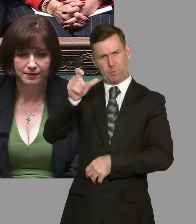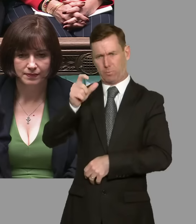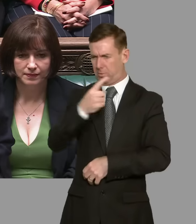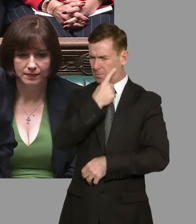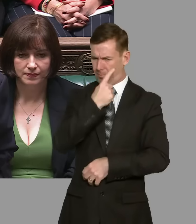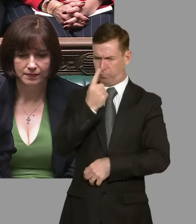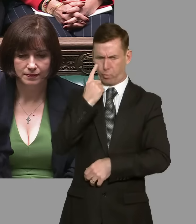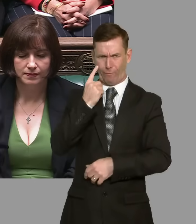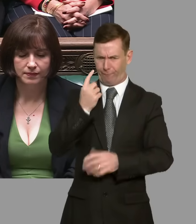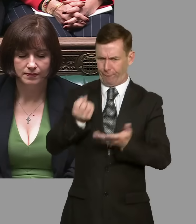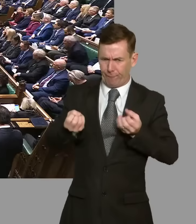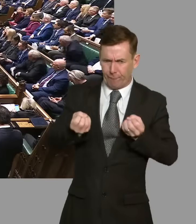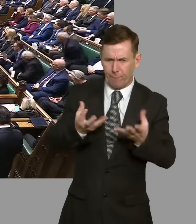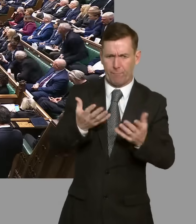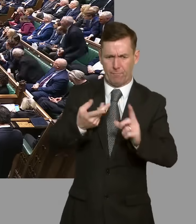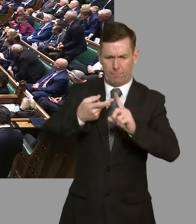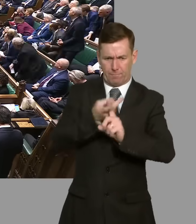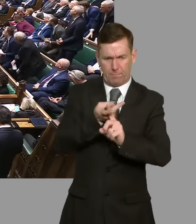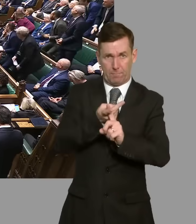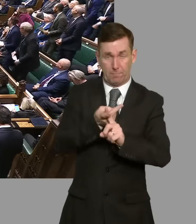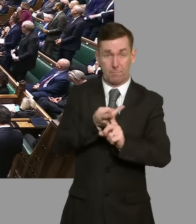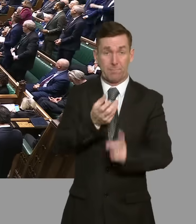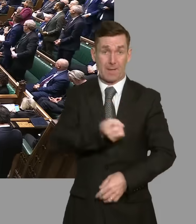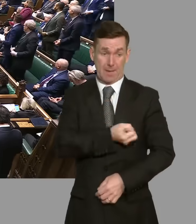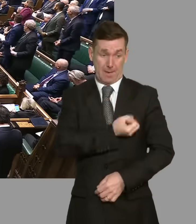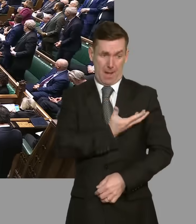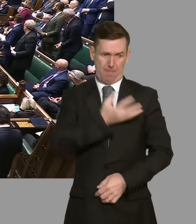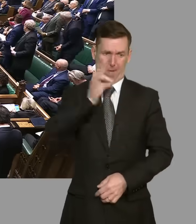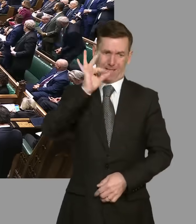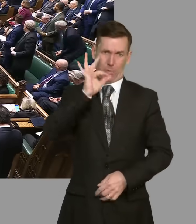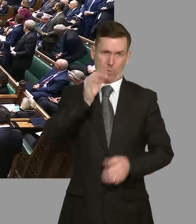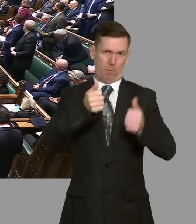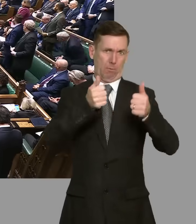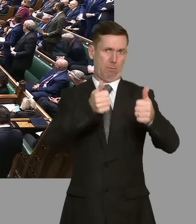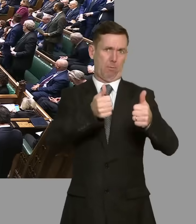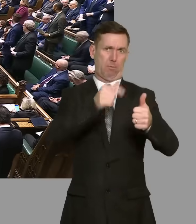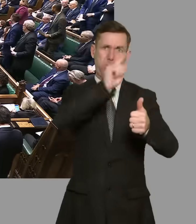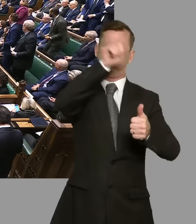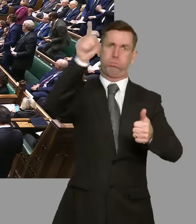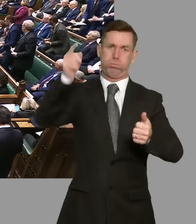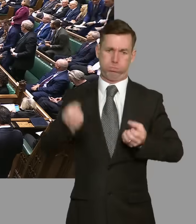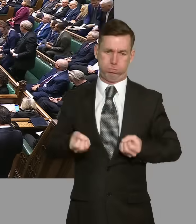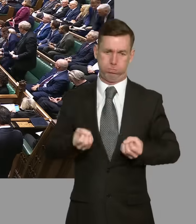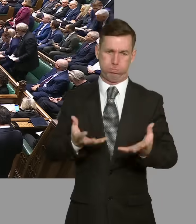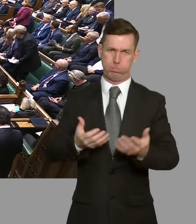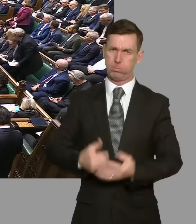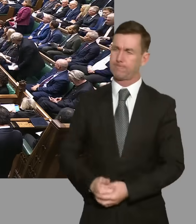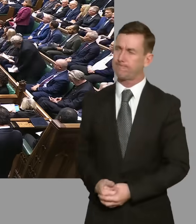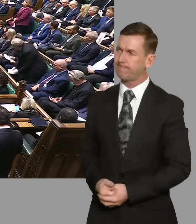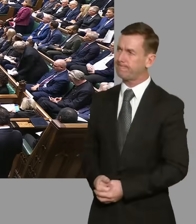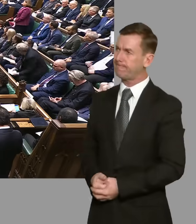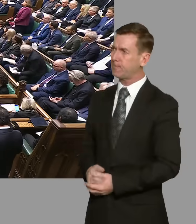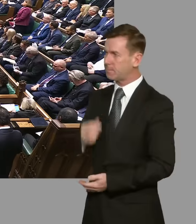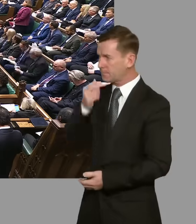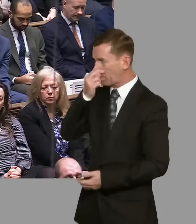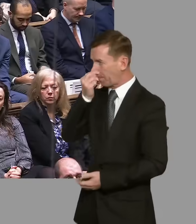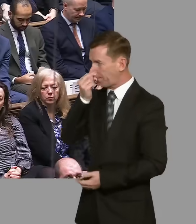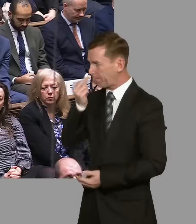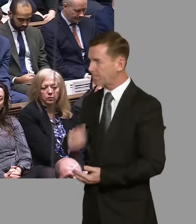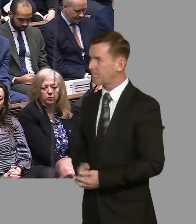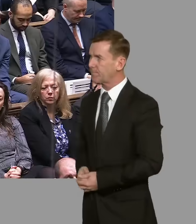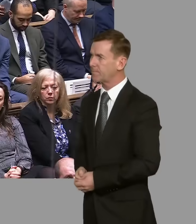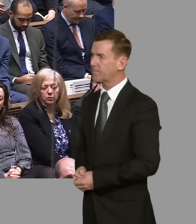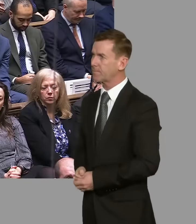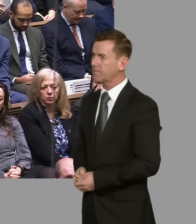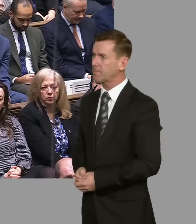country are leading by example. Dr Ellie Charles. Thank you, Mr. Speaker. For decades, our rivers, lakes and seas have